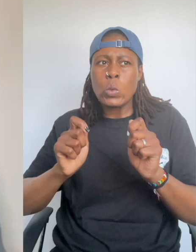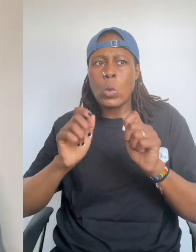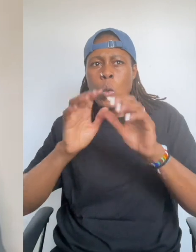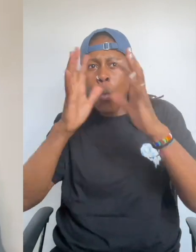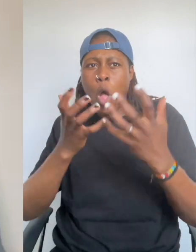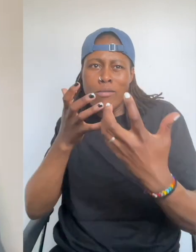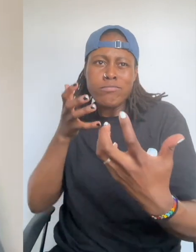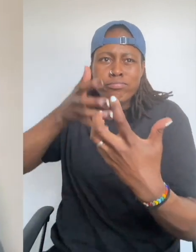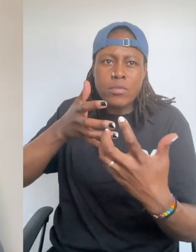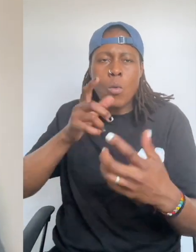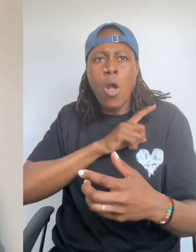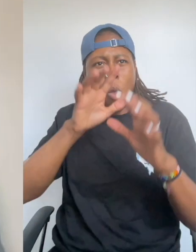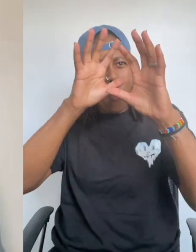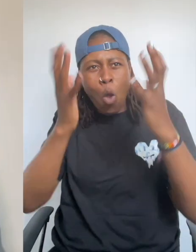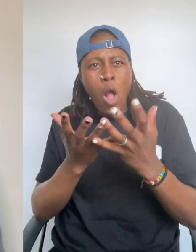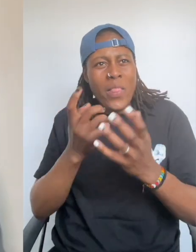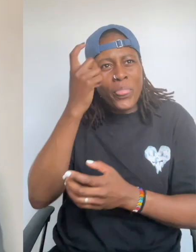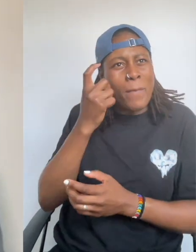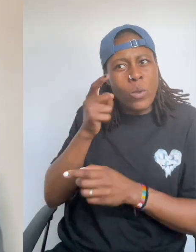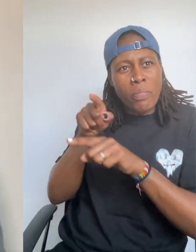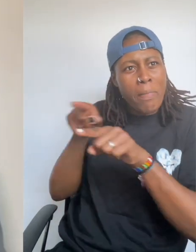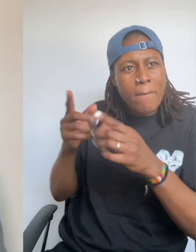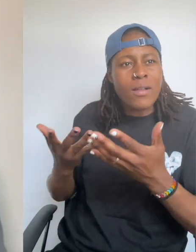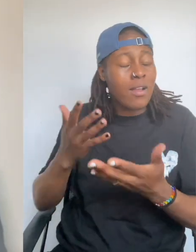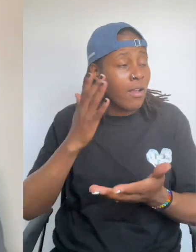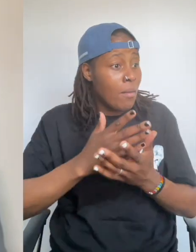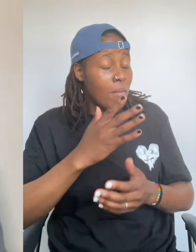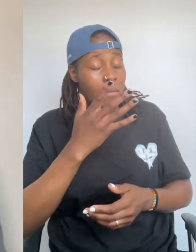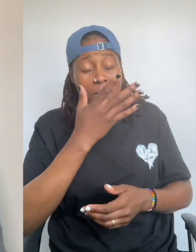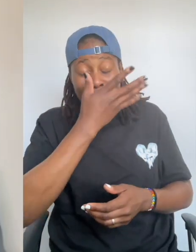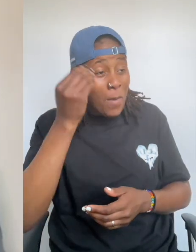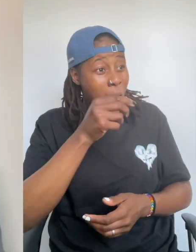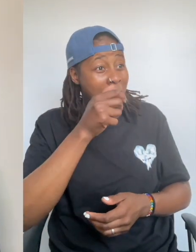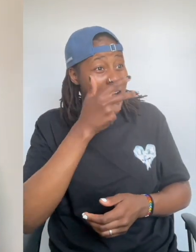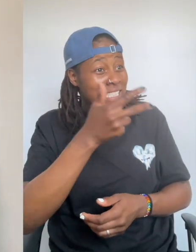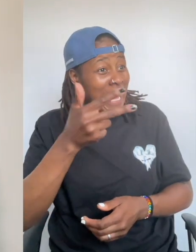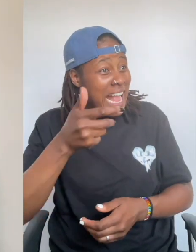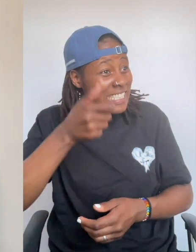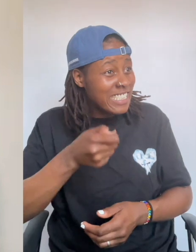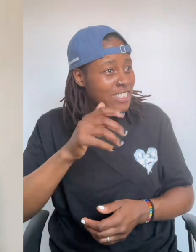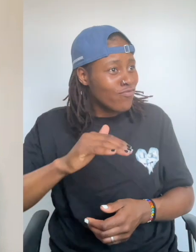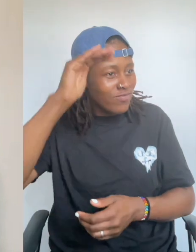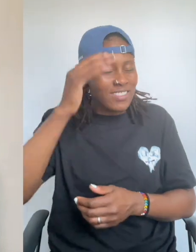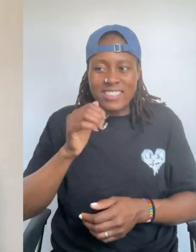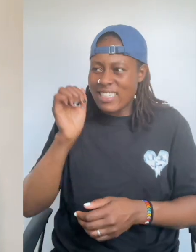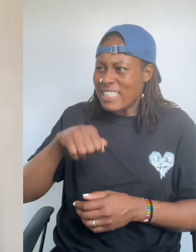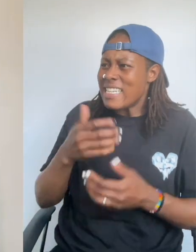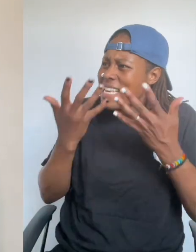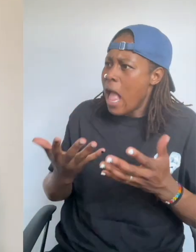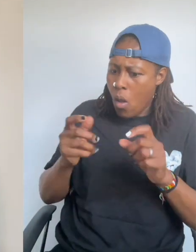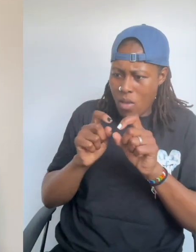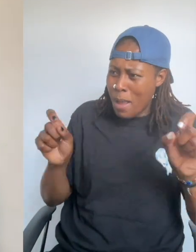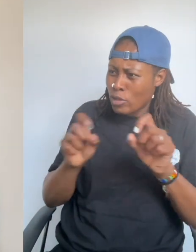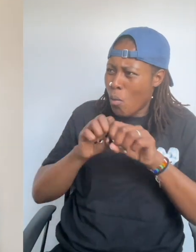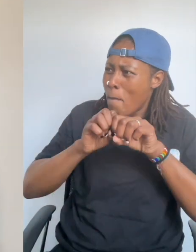wasn't really considerate of deaf people. absolutely. That's mad. I forgot all about that 888, and I always remember Yeah, growing up. eight. My Now mum